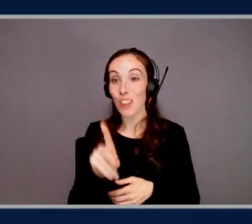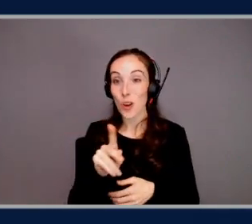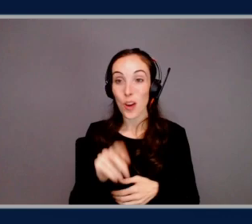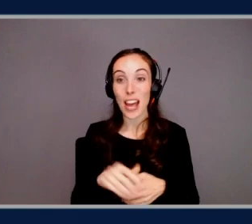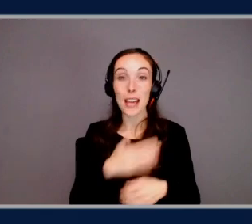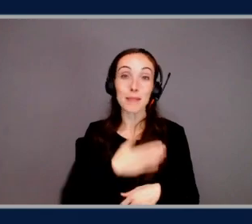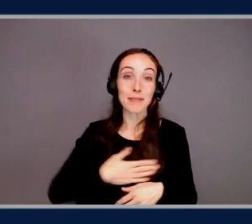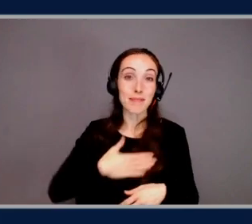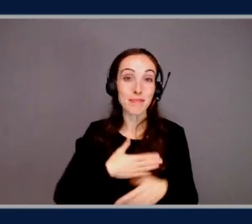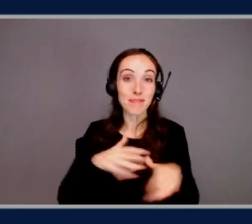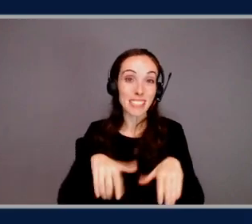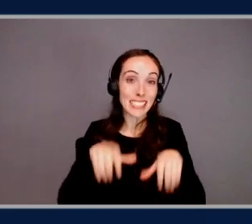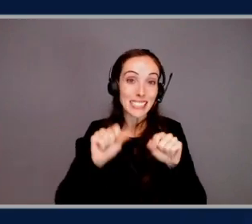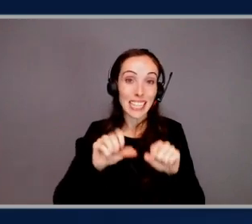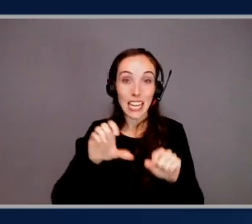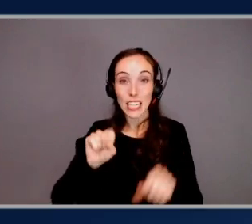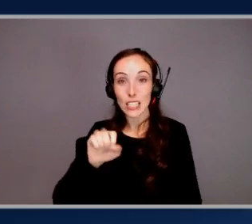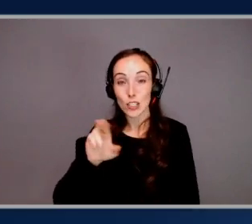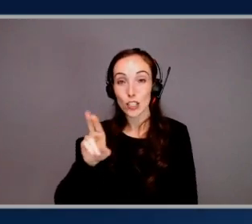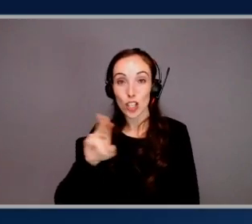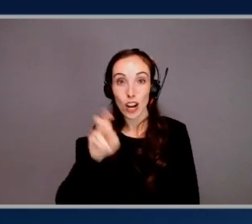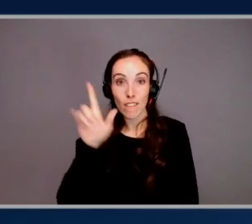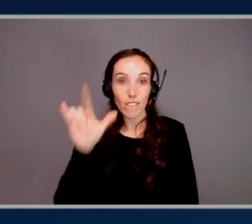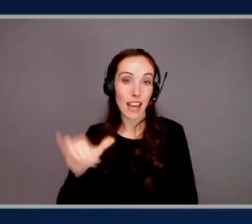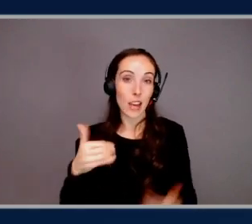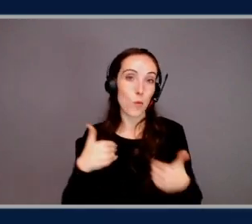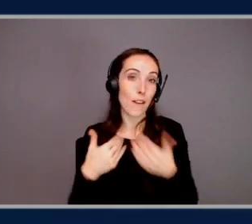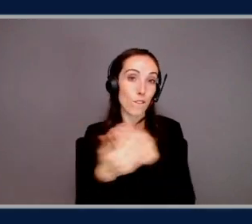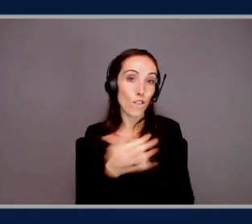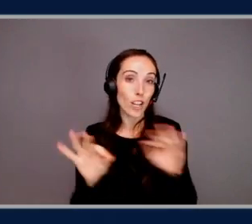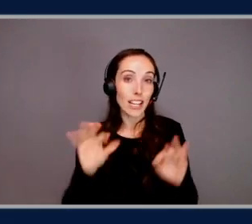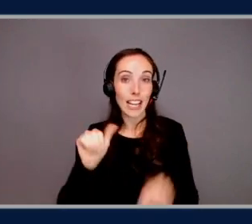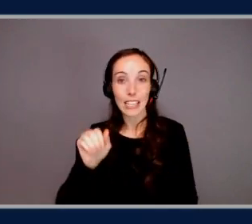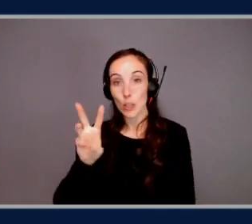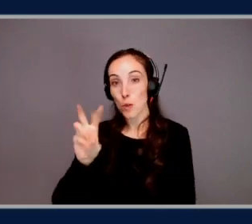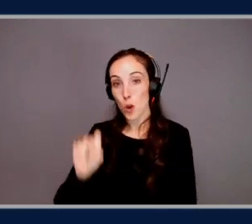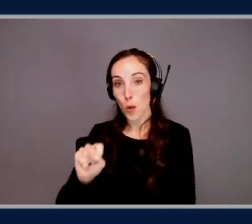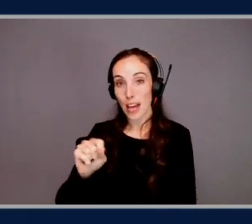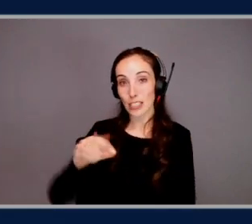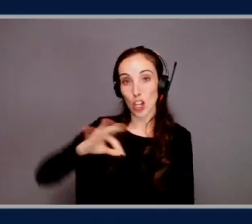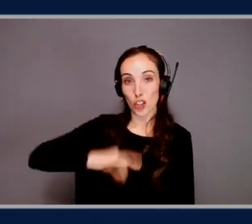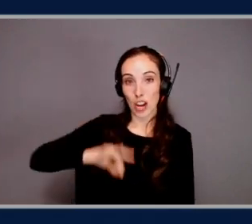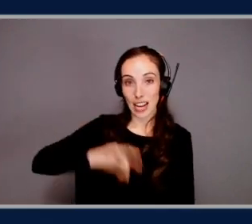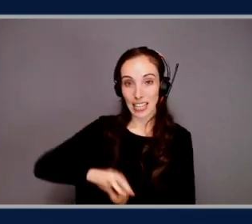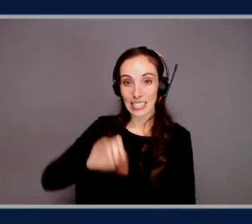go ahead and take our survey. We have some free AWS credits for you for